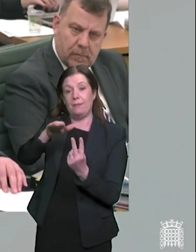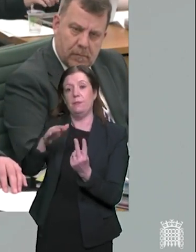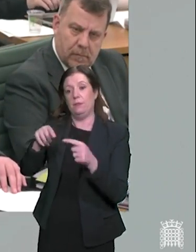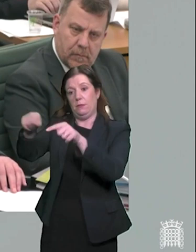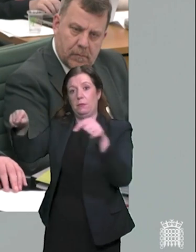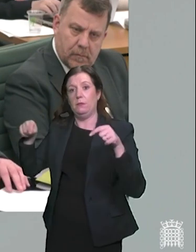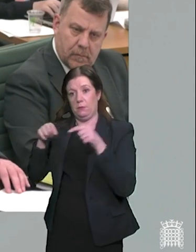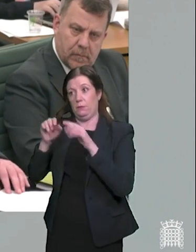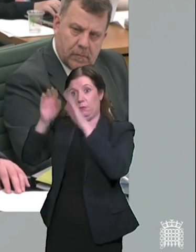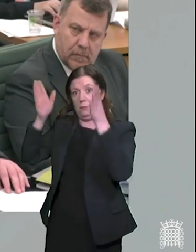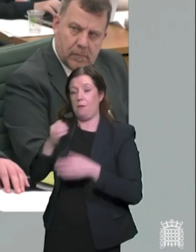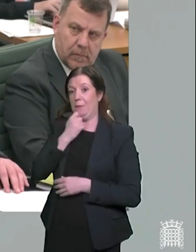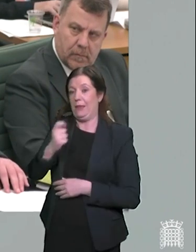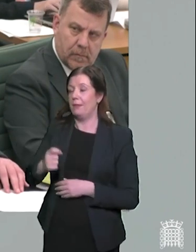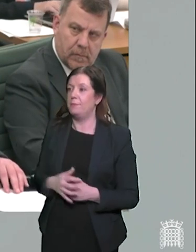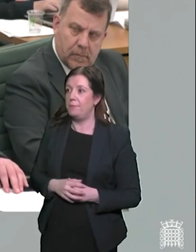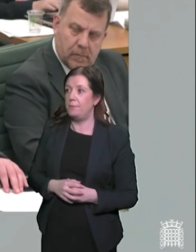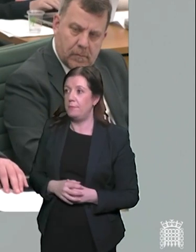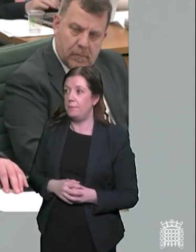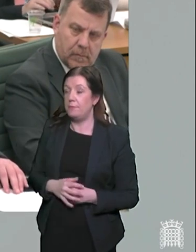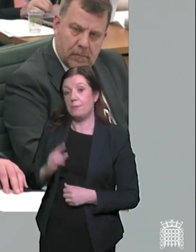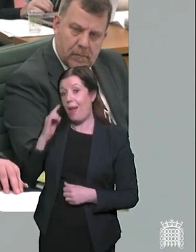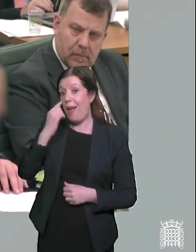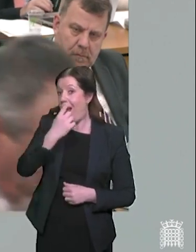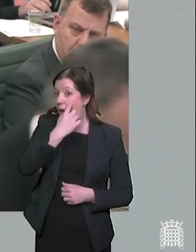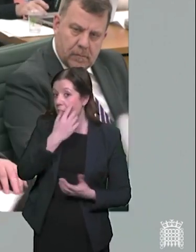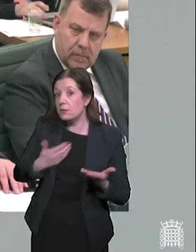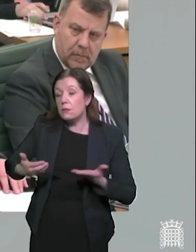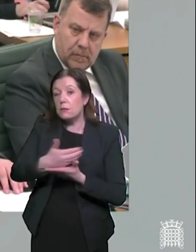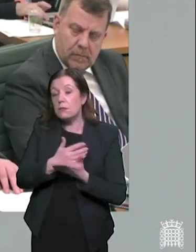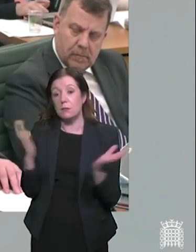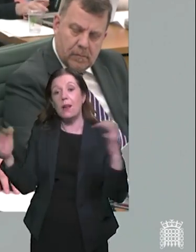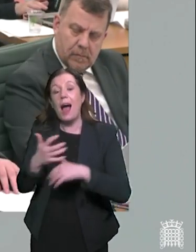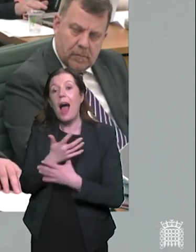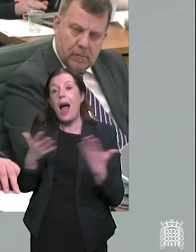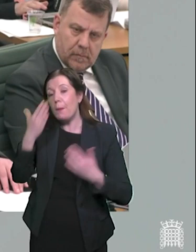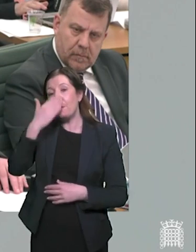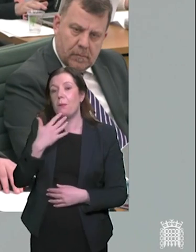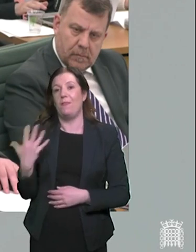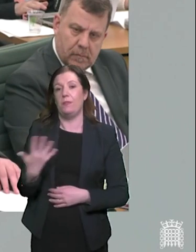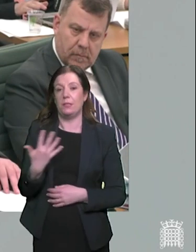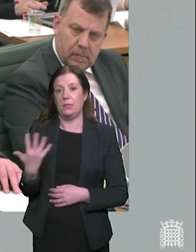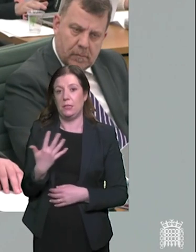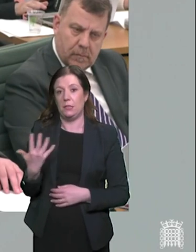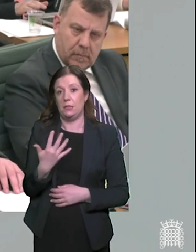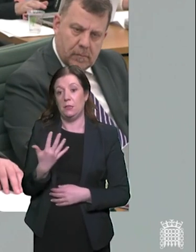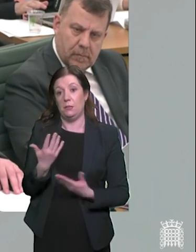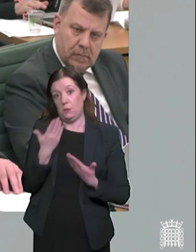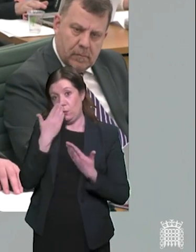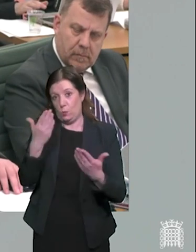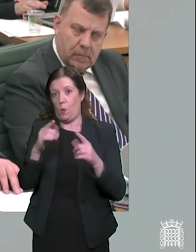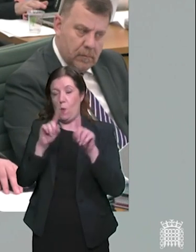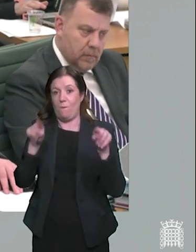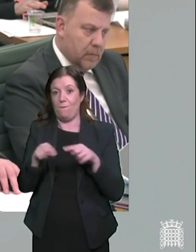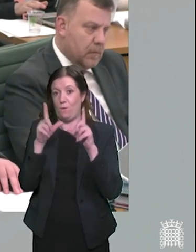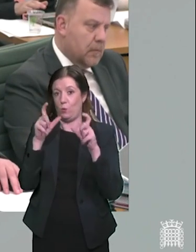room at number 10. We have evidence that approximately 15 people attended. We will now show you a picture of this gathering